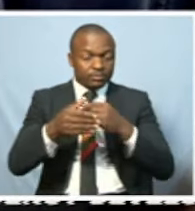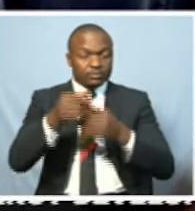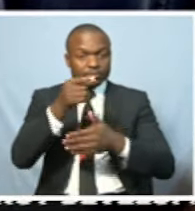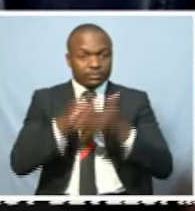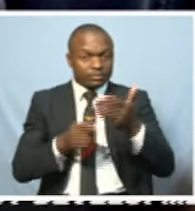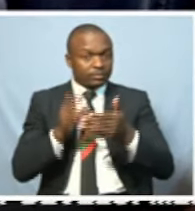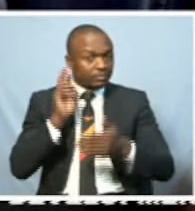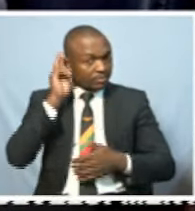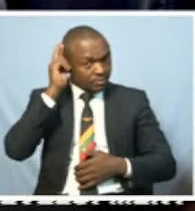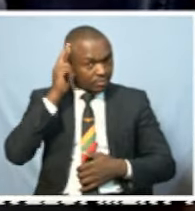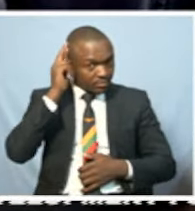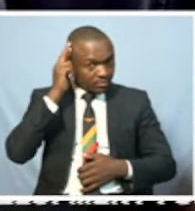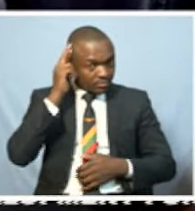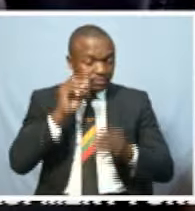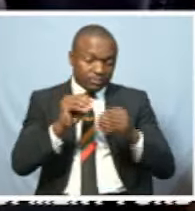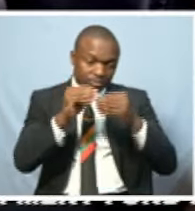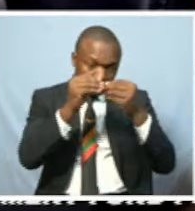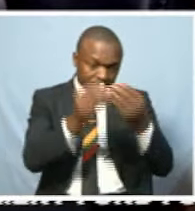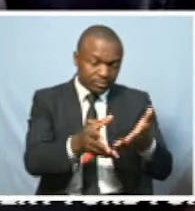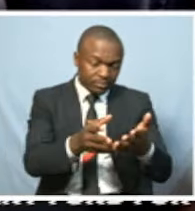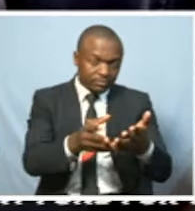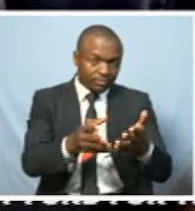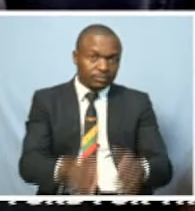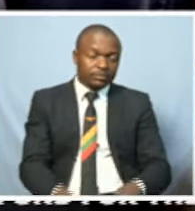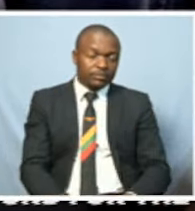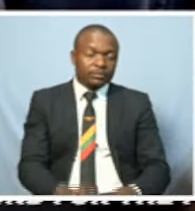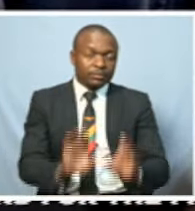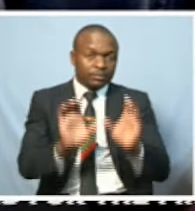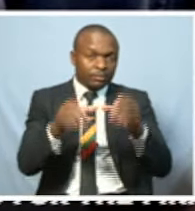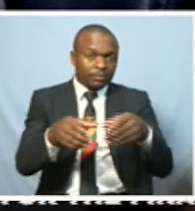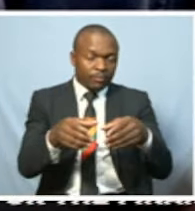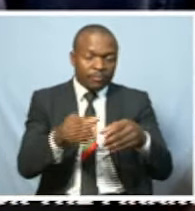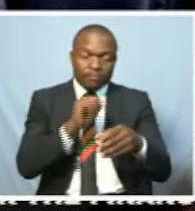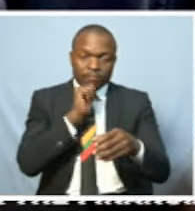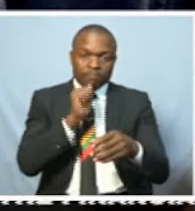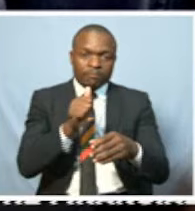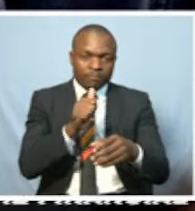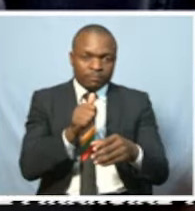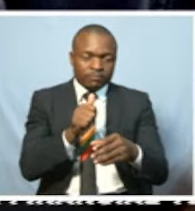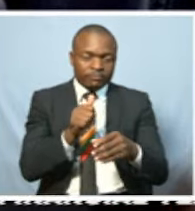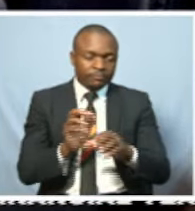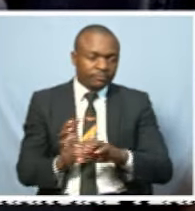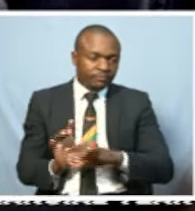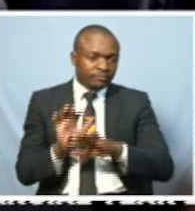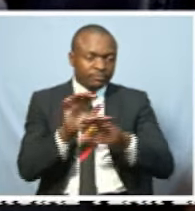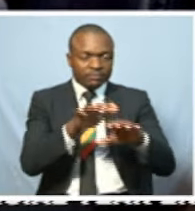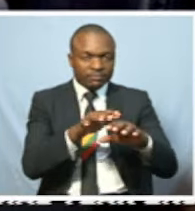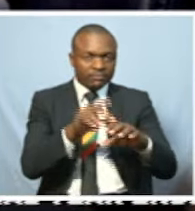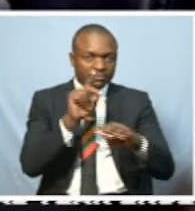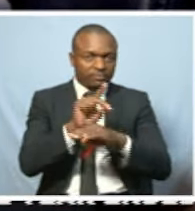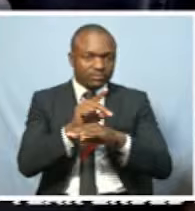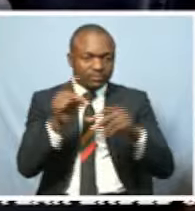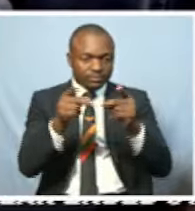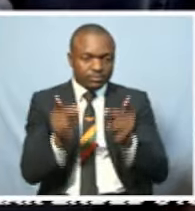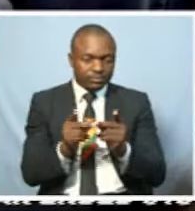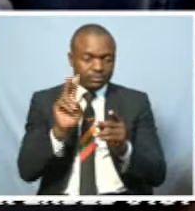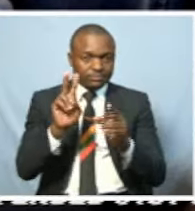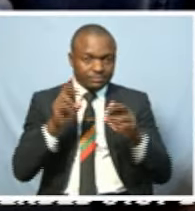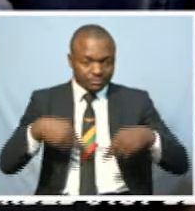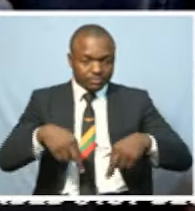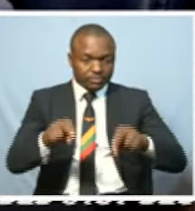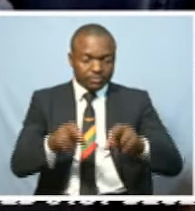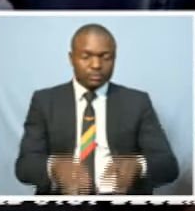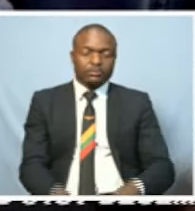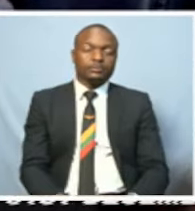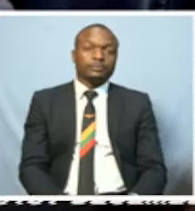reasons they gave to the council for not mobilizing on site, okay, for these two roads. Then on